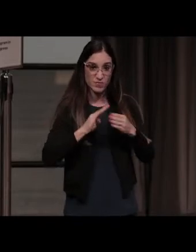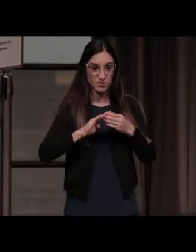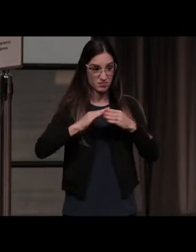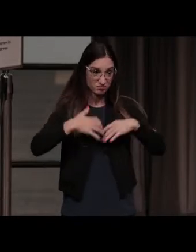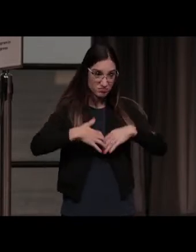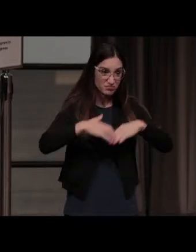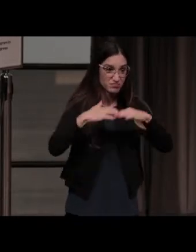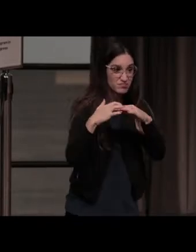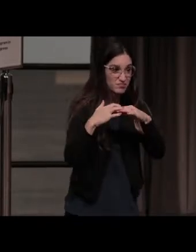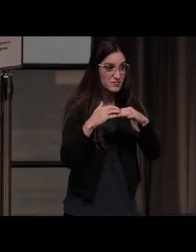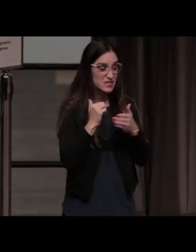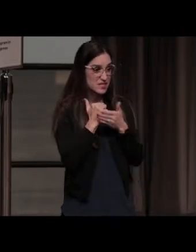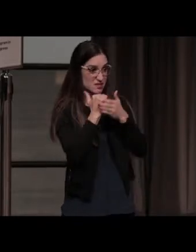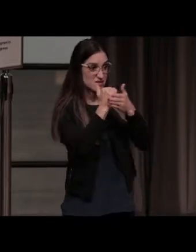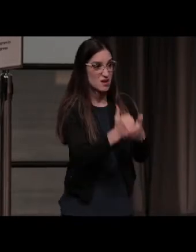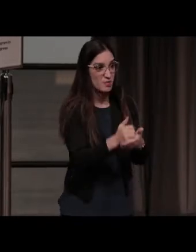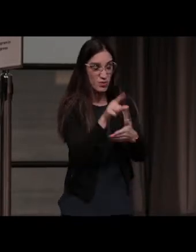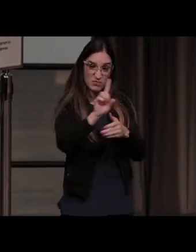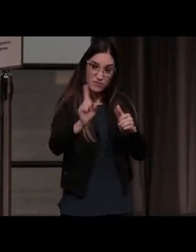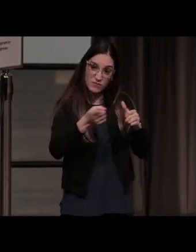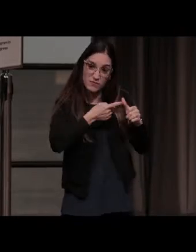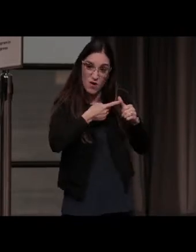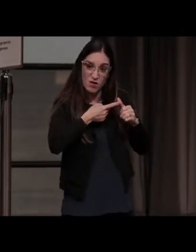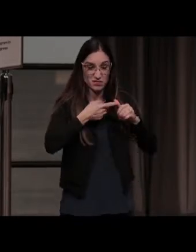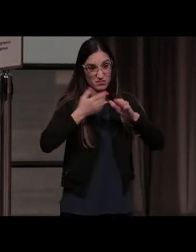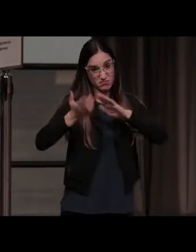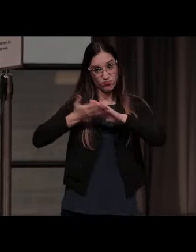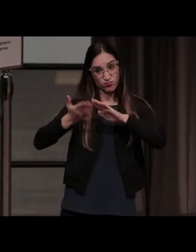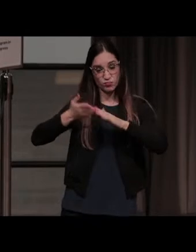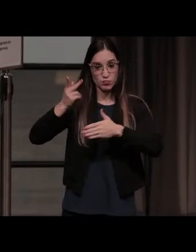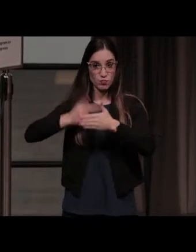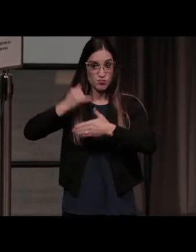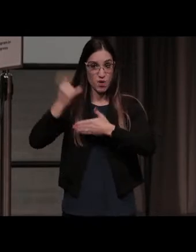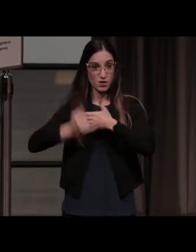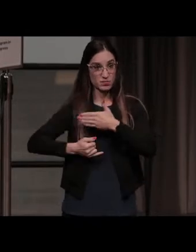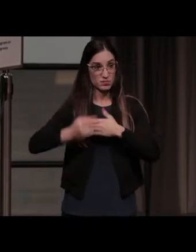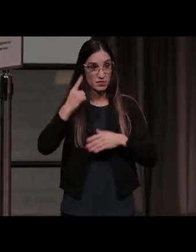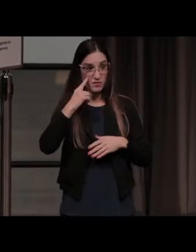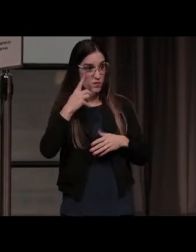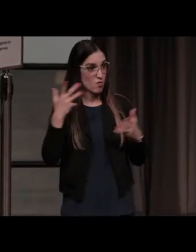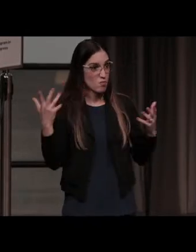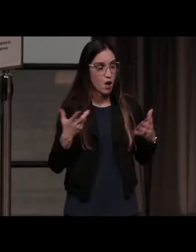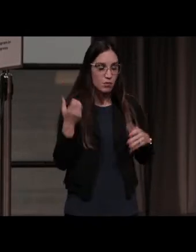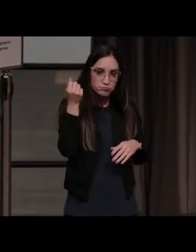their tribe's first Two-Spirit Affirmation Project, where they advocate for Two-Spirit and